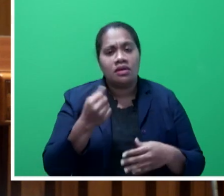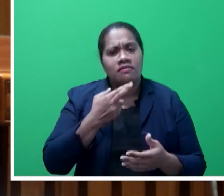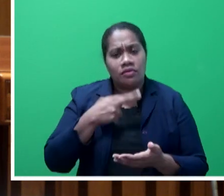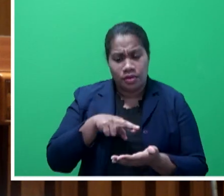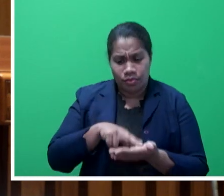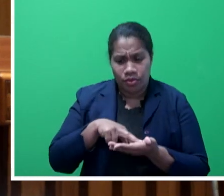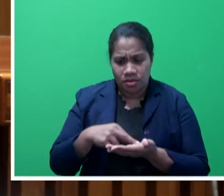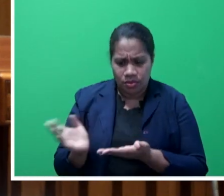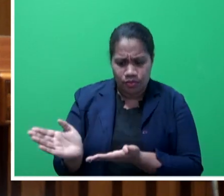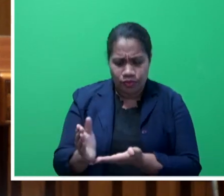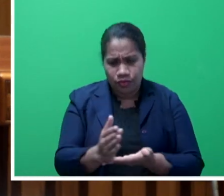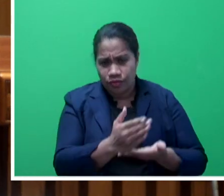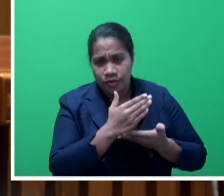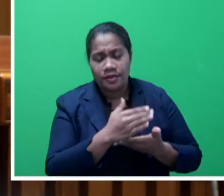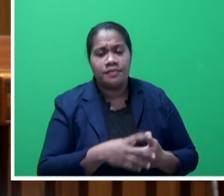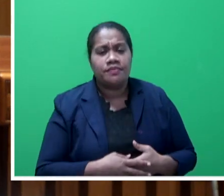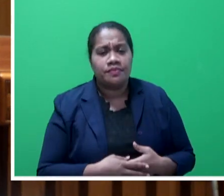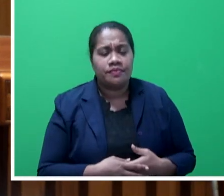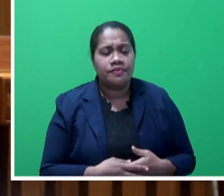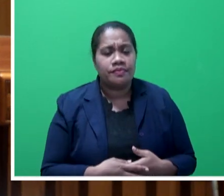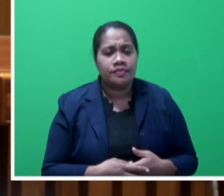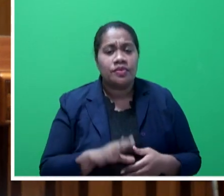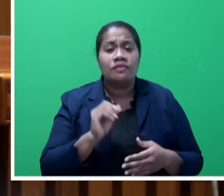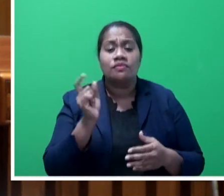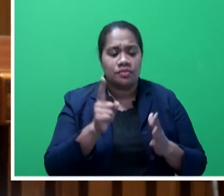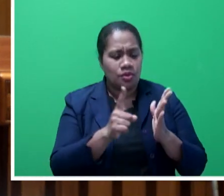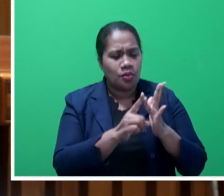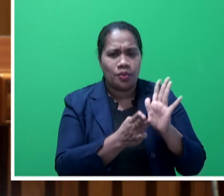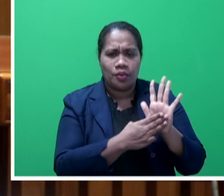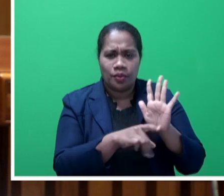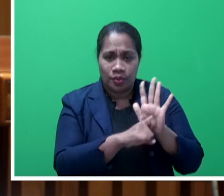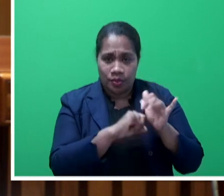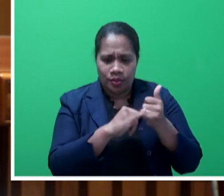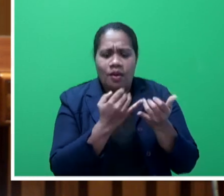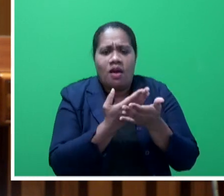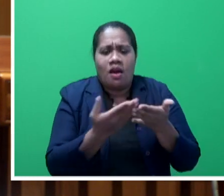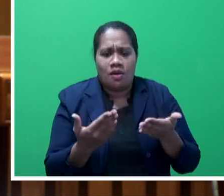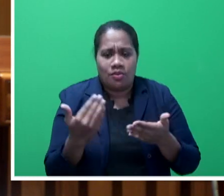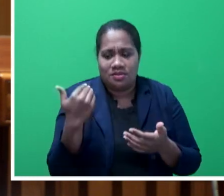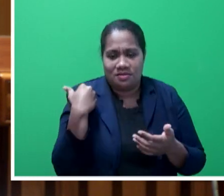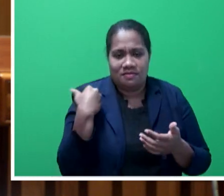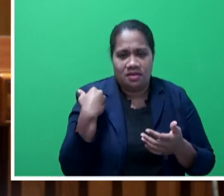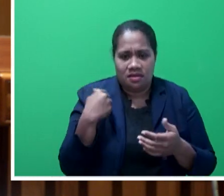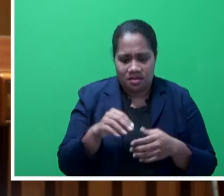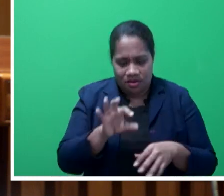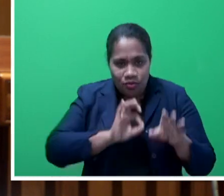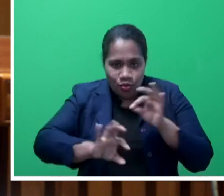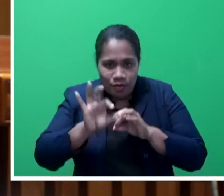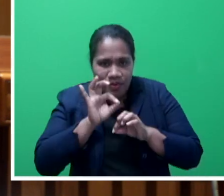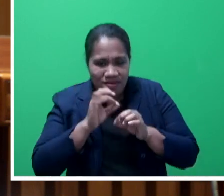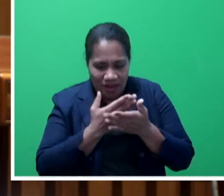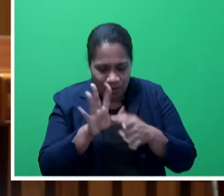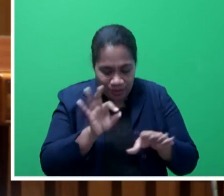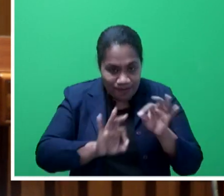of the impact of OMRS as to how it has affected recruitment, what has it had